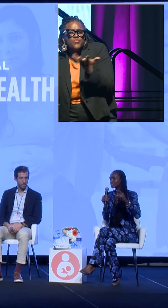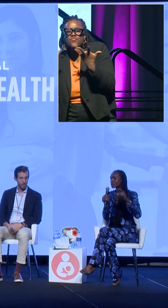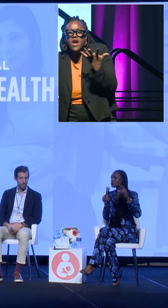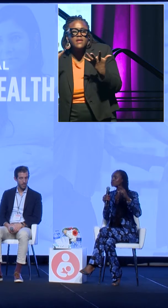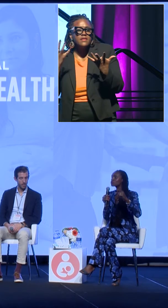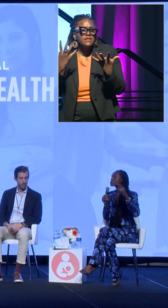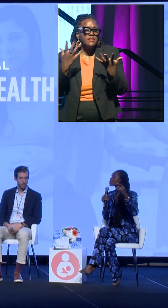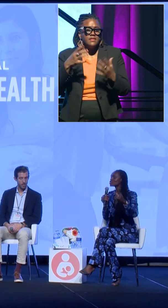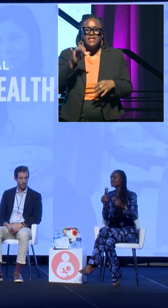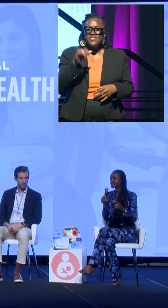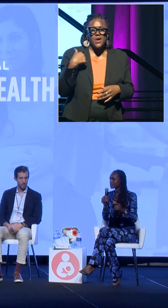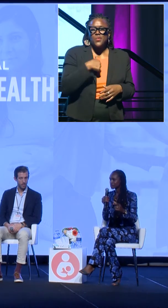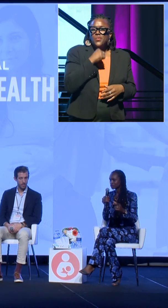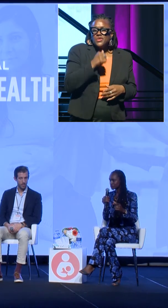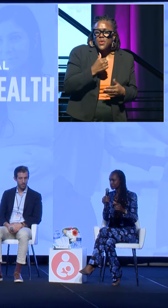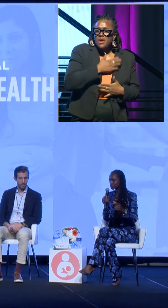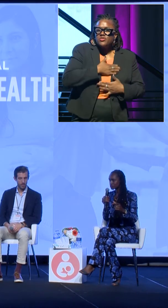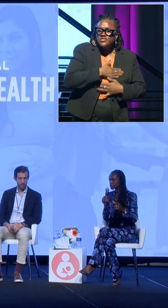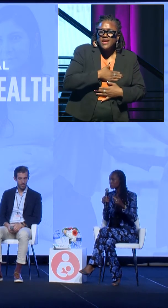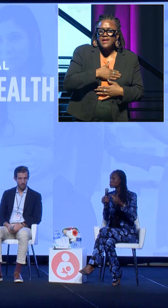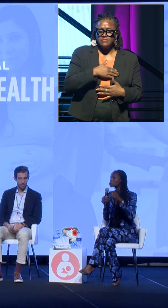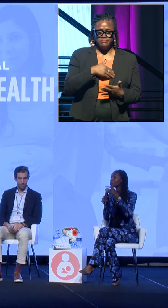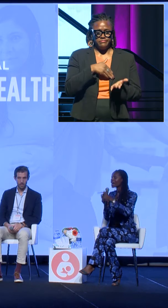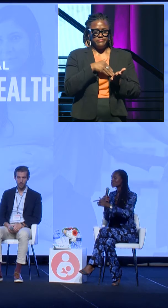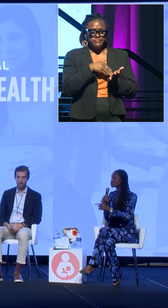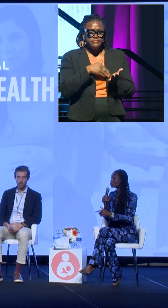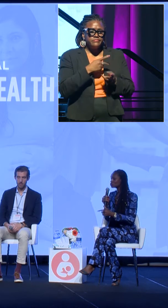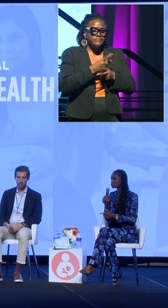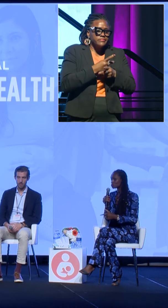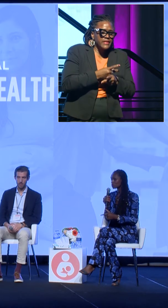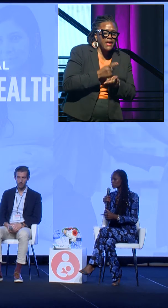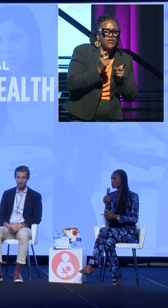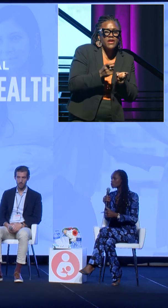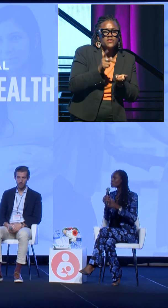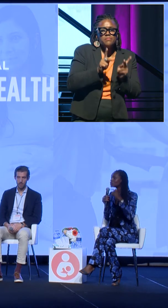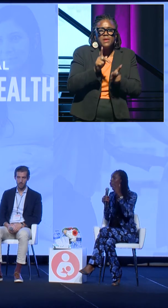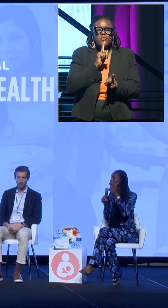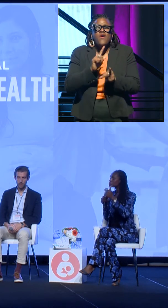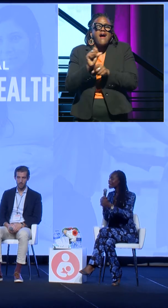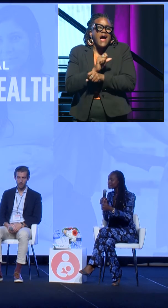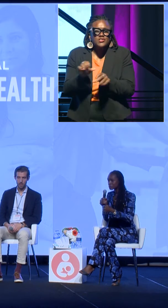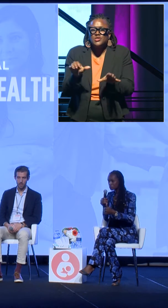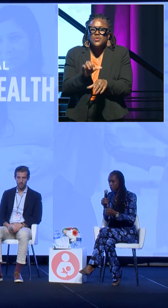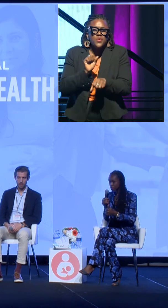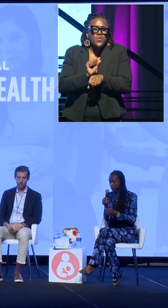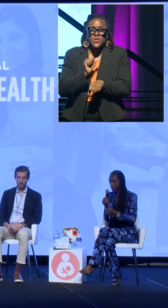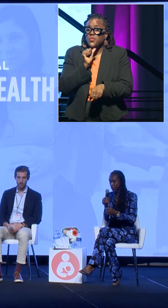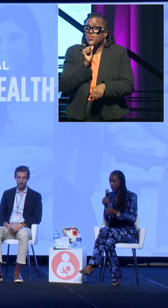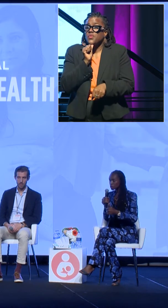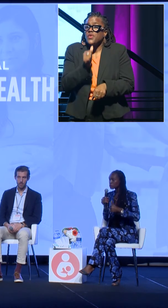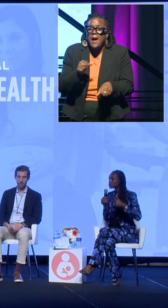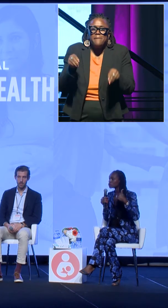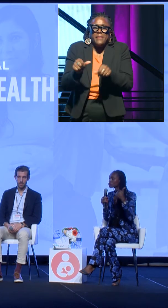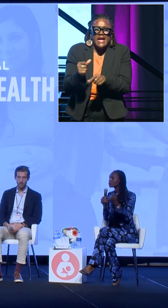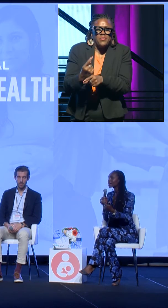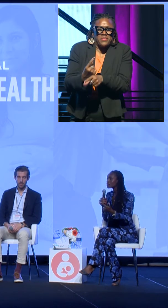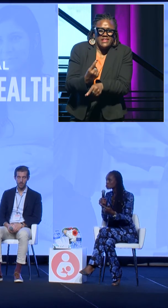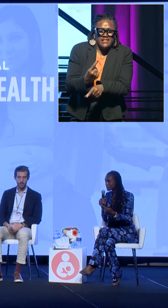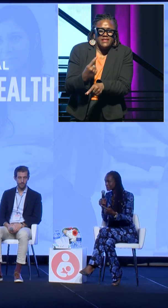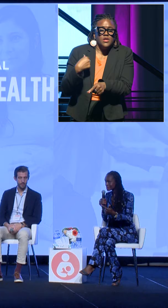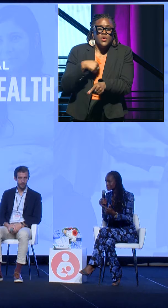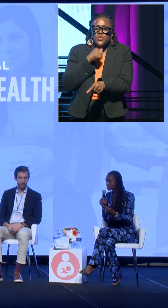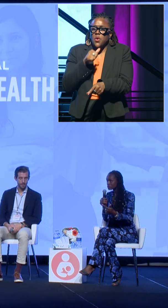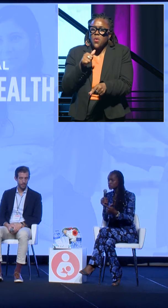the fact that we don't appreciate the caregivers, the people who actually do this work. We don't pay them properly. We don't